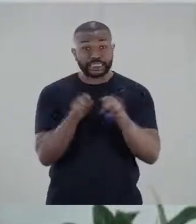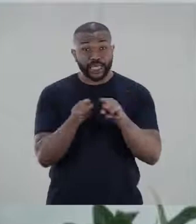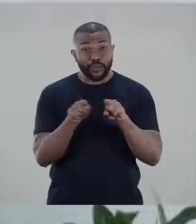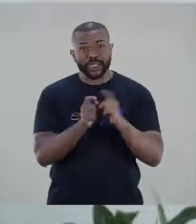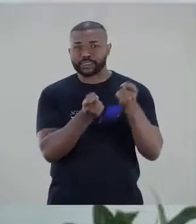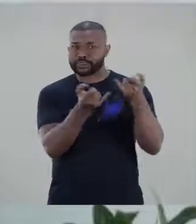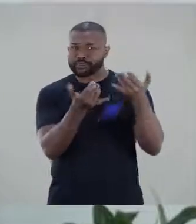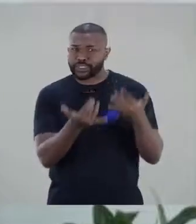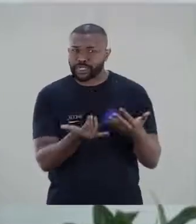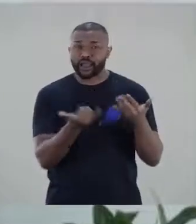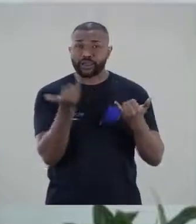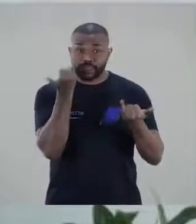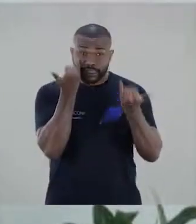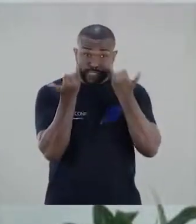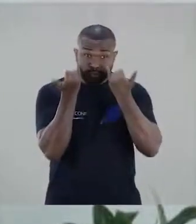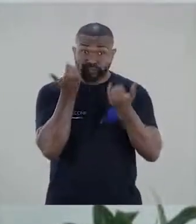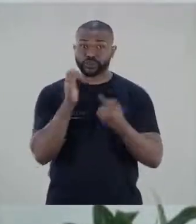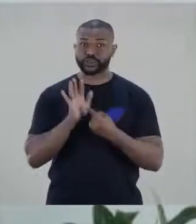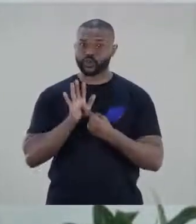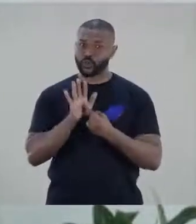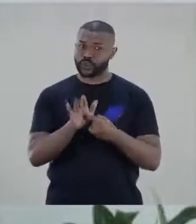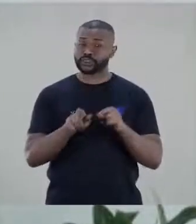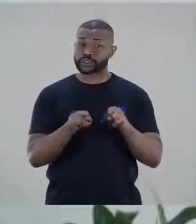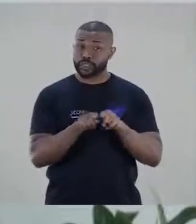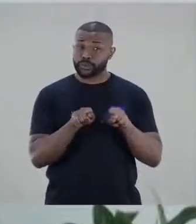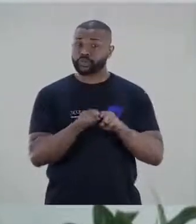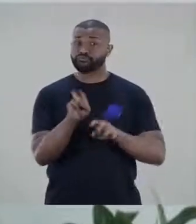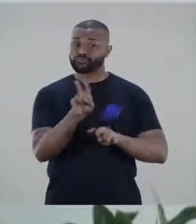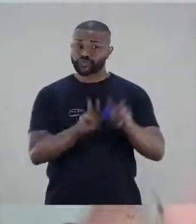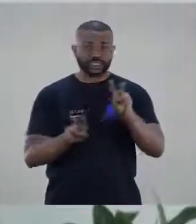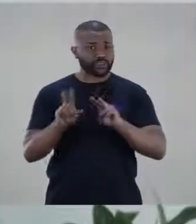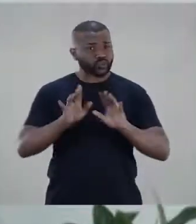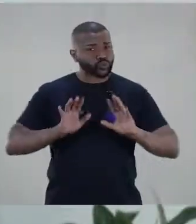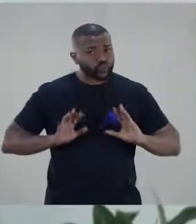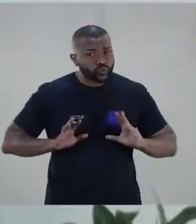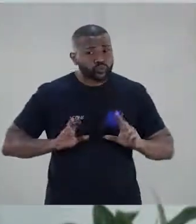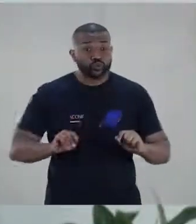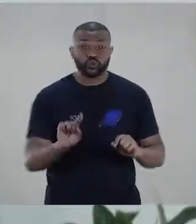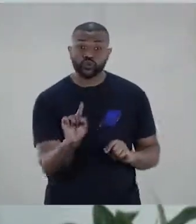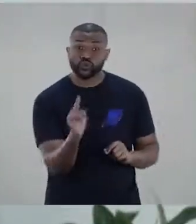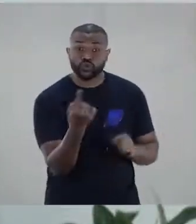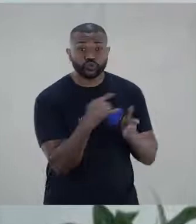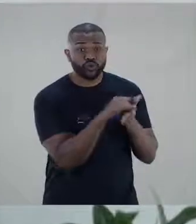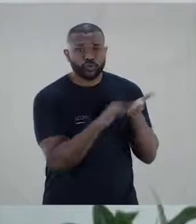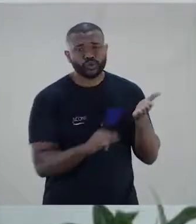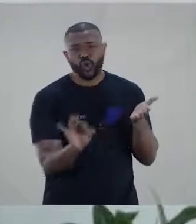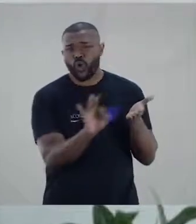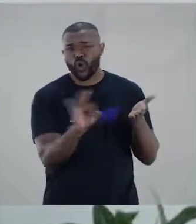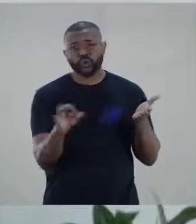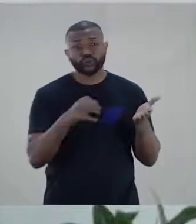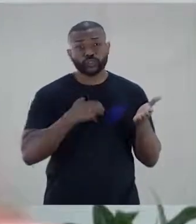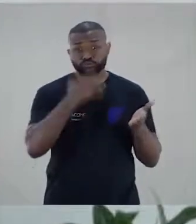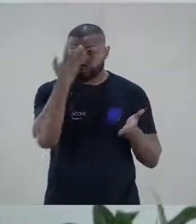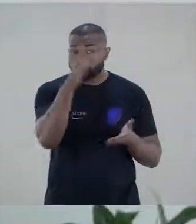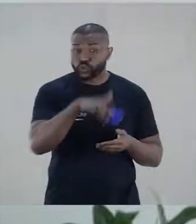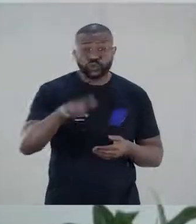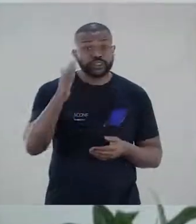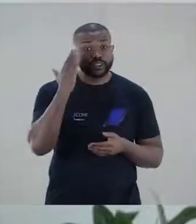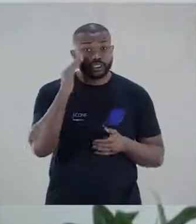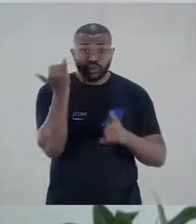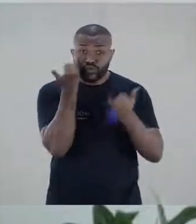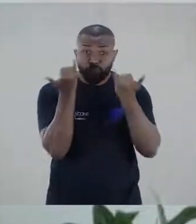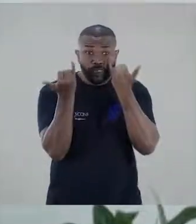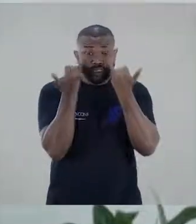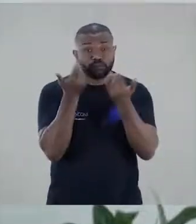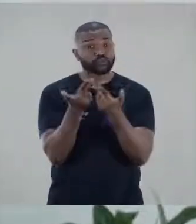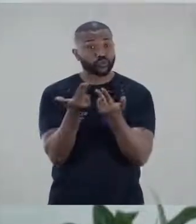data story with few samples of the data, few visualizations, all in one document. It's a wonderful way to kind of getting people